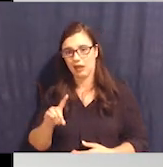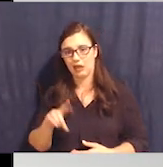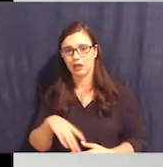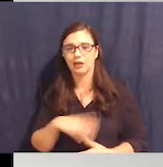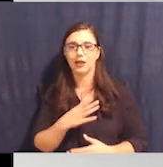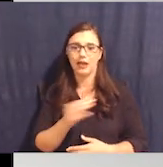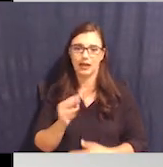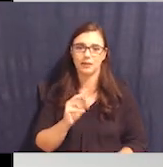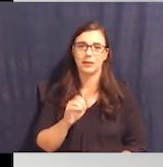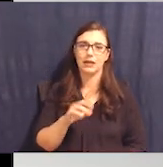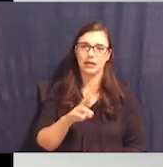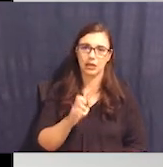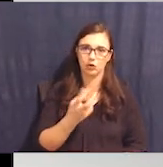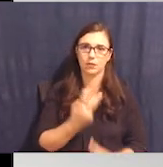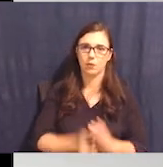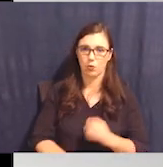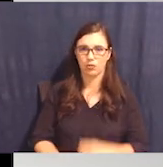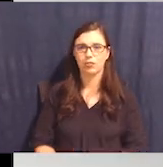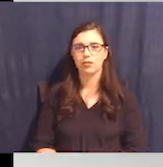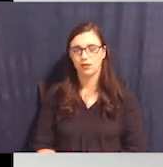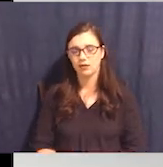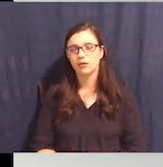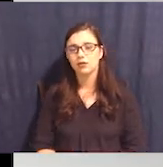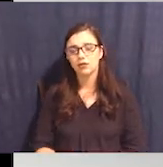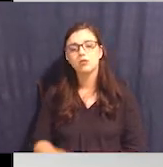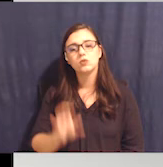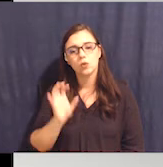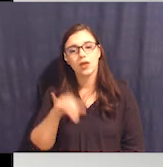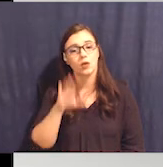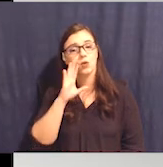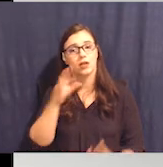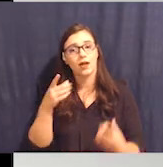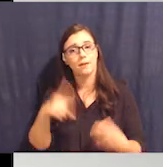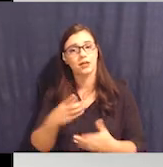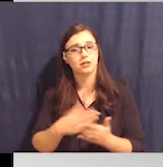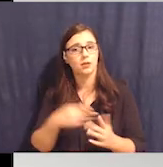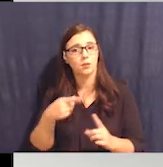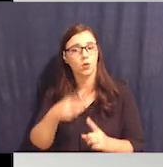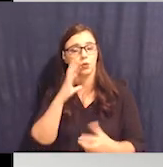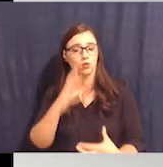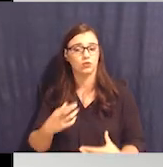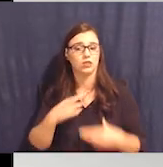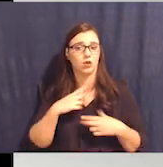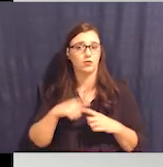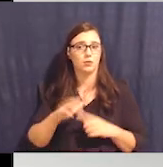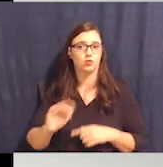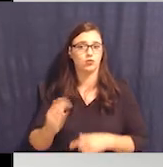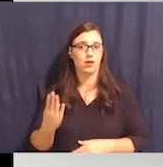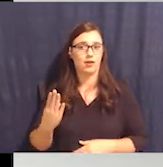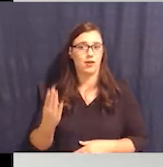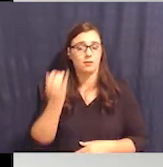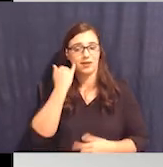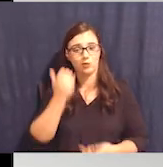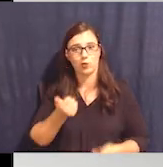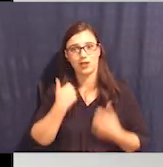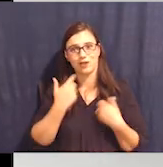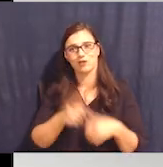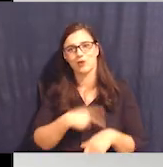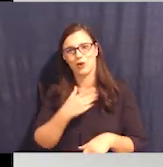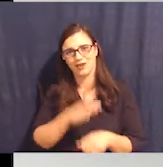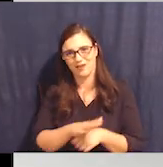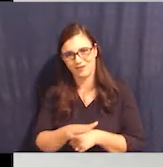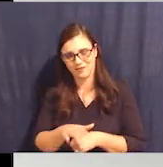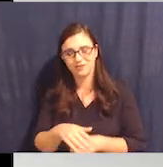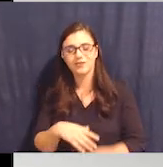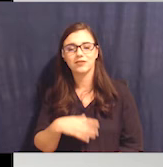have Medicaid and Medicare. Yeah, so that's going to happen. At some point, you're going to retire from your job if you